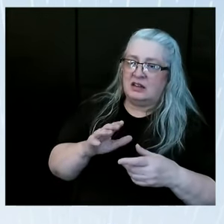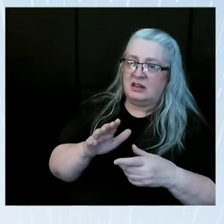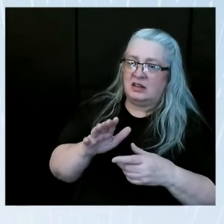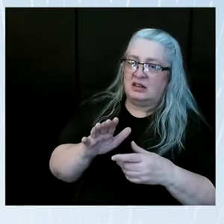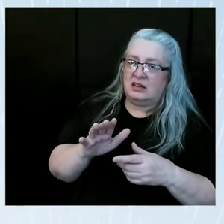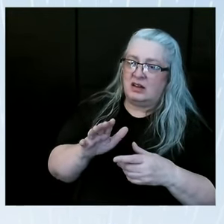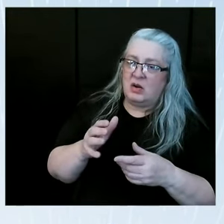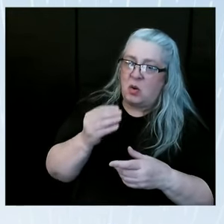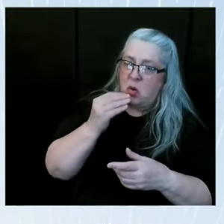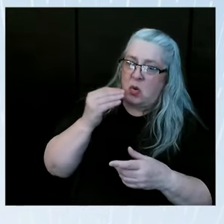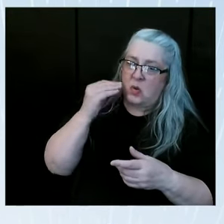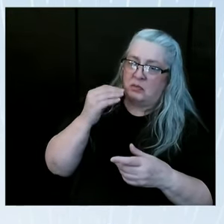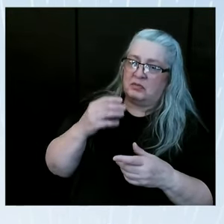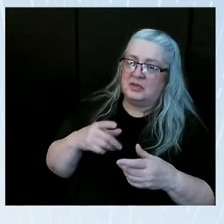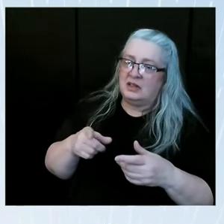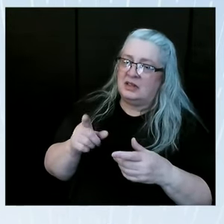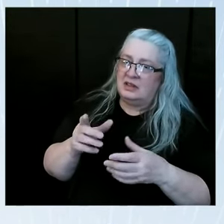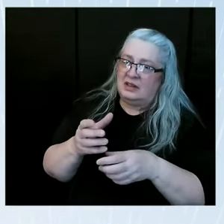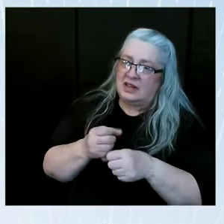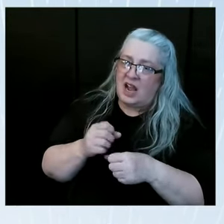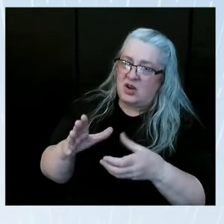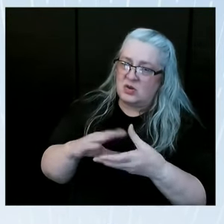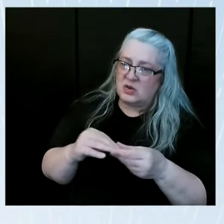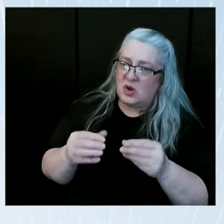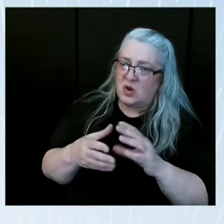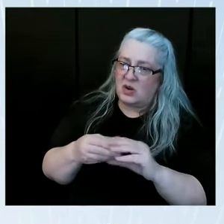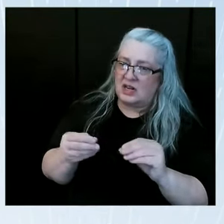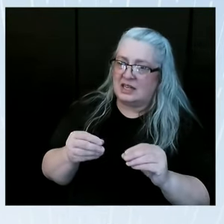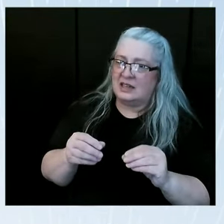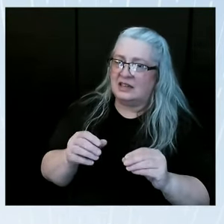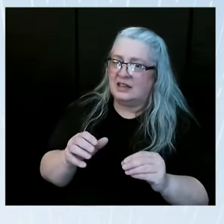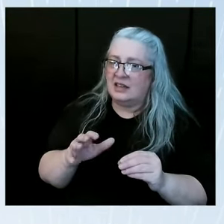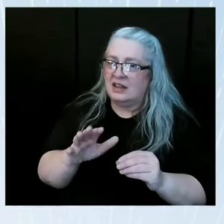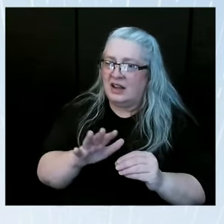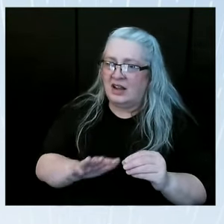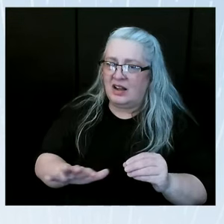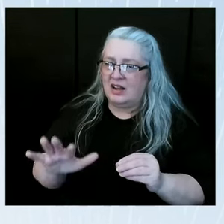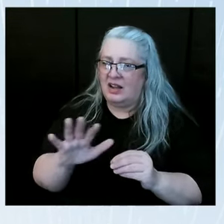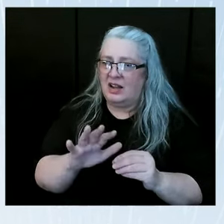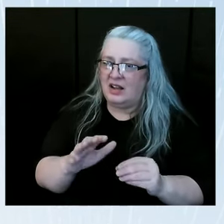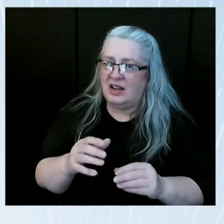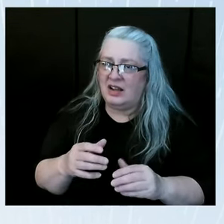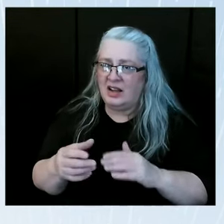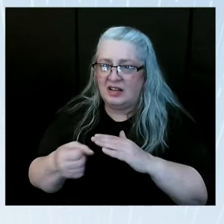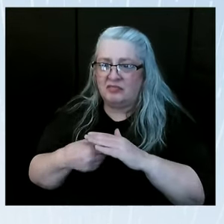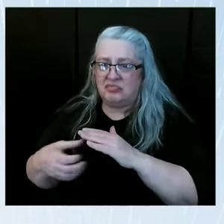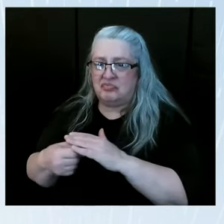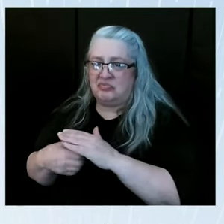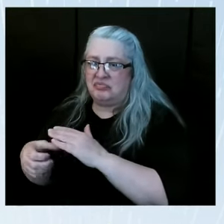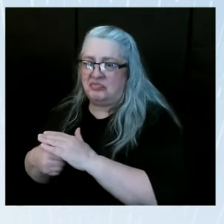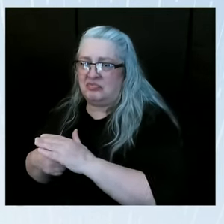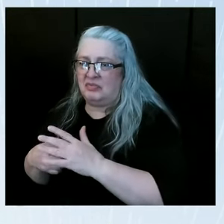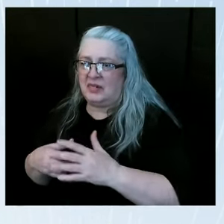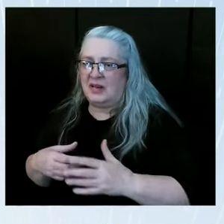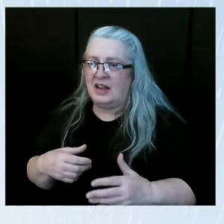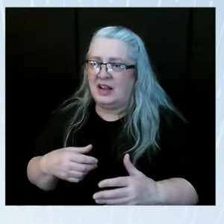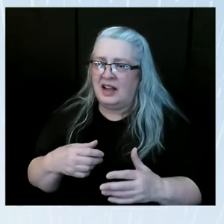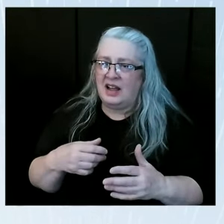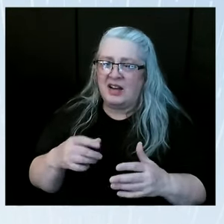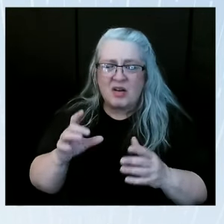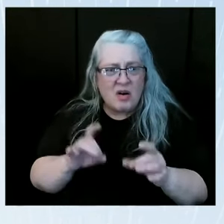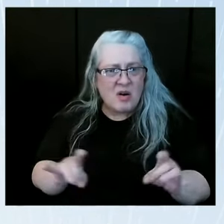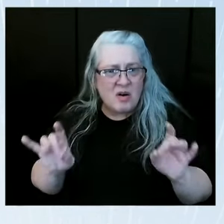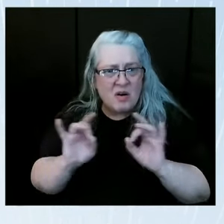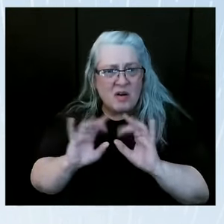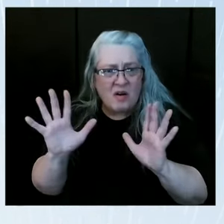had been taken alongside her. Seeing how many people were forced to endure such horrific treatment, Caleb